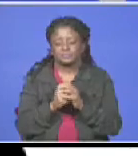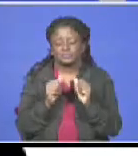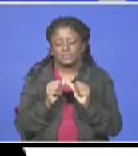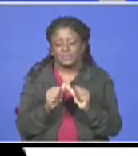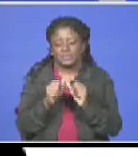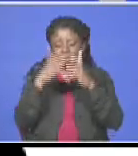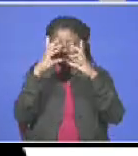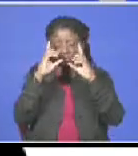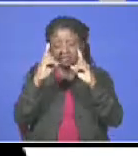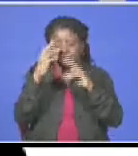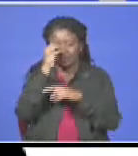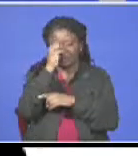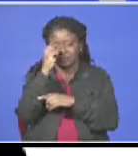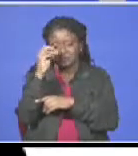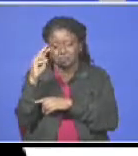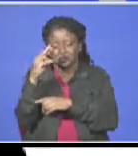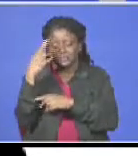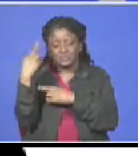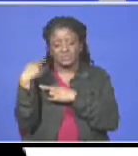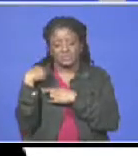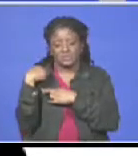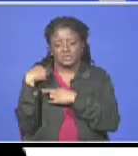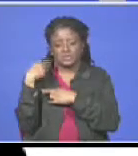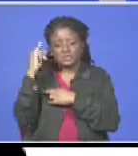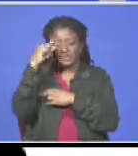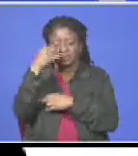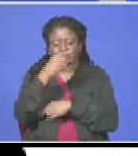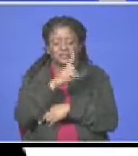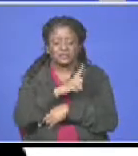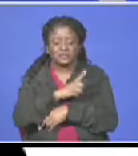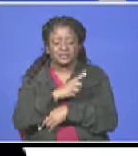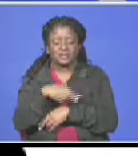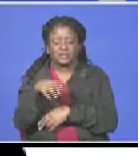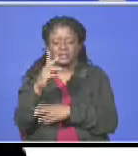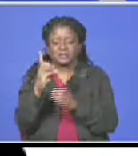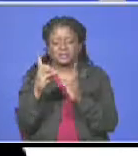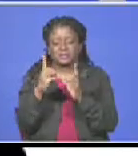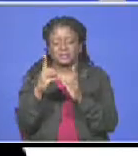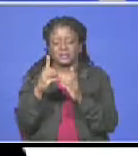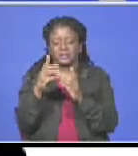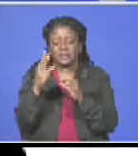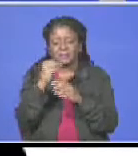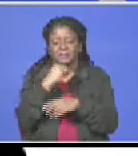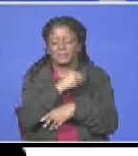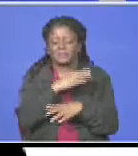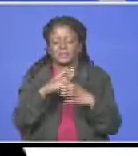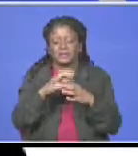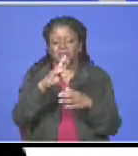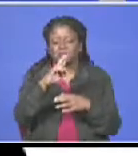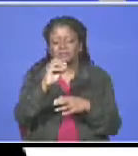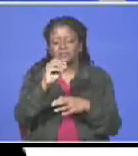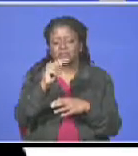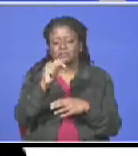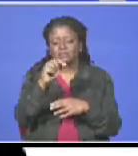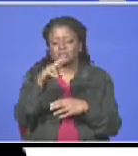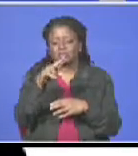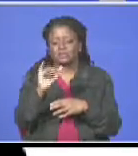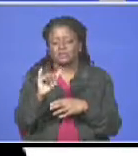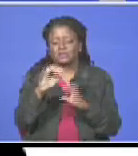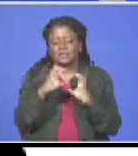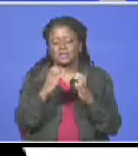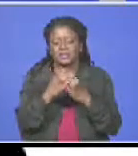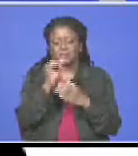Well, still talking education, the minister responsible for education, the Honorable Jeffrey Lloyd, updating members of the Rotary Club of Southeast Nassau yesterday about